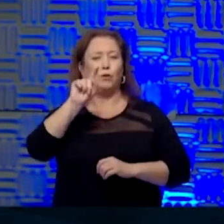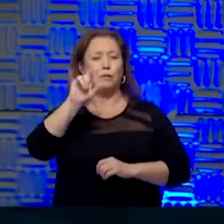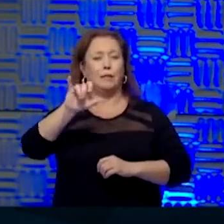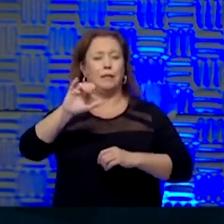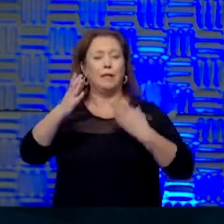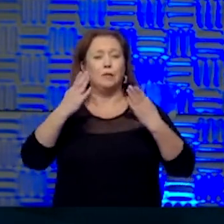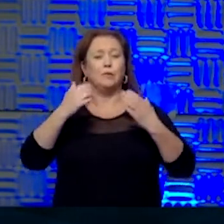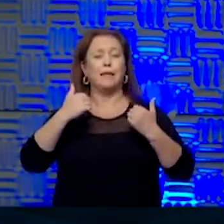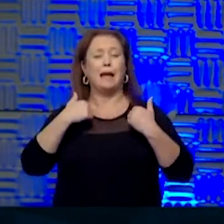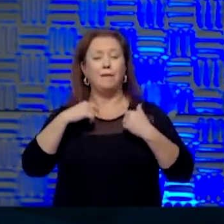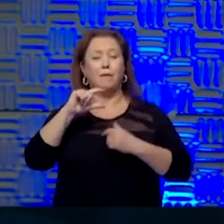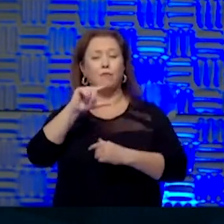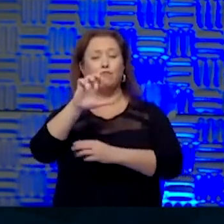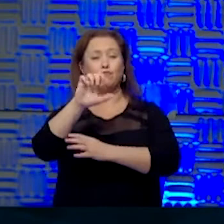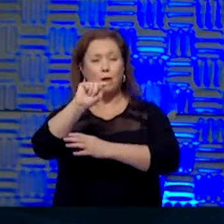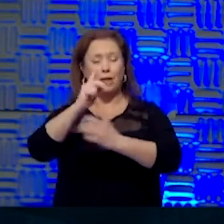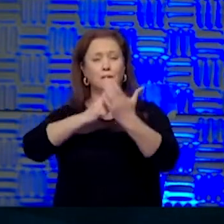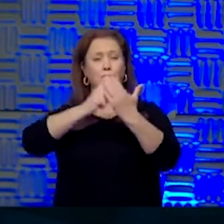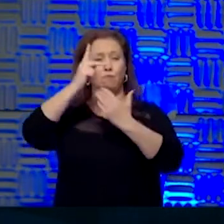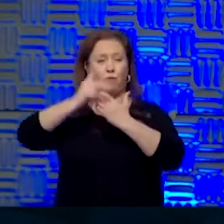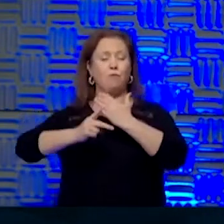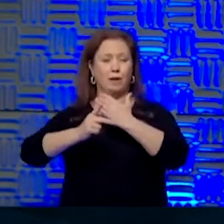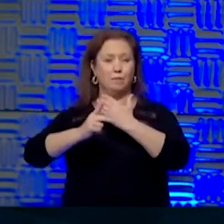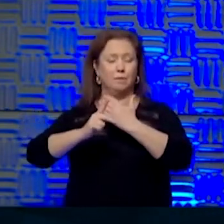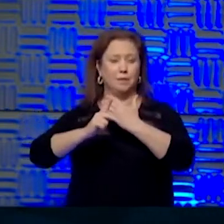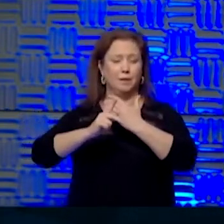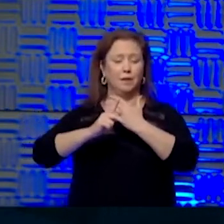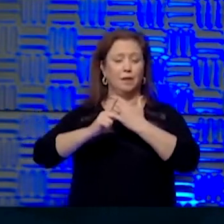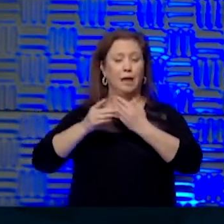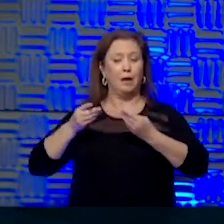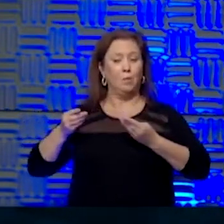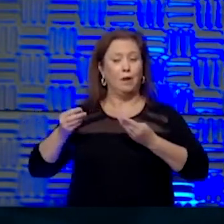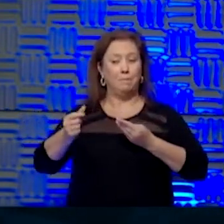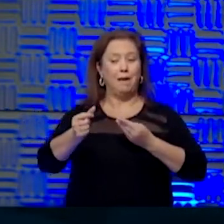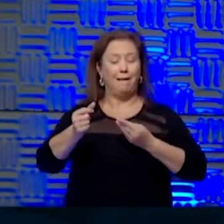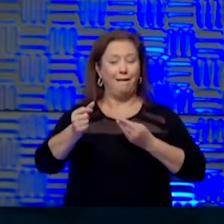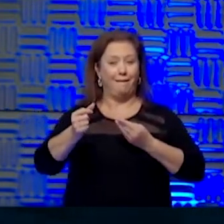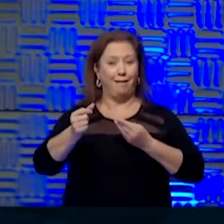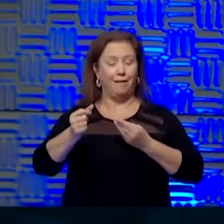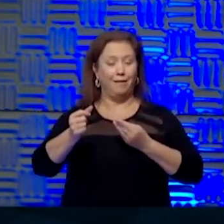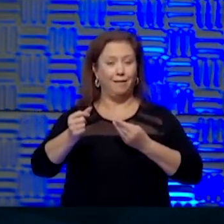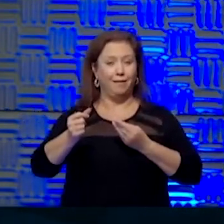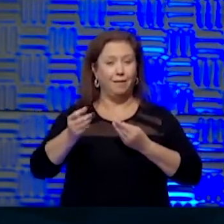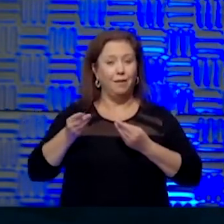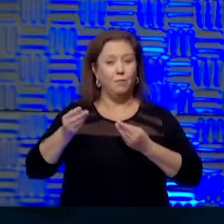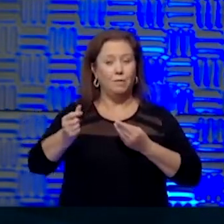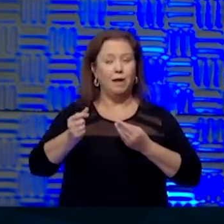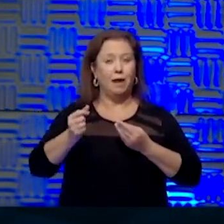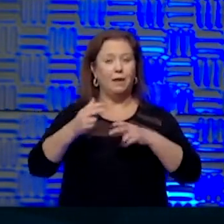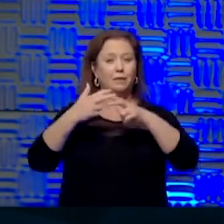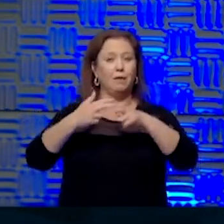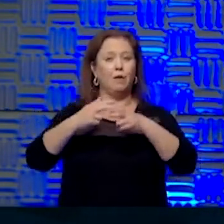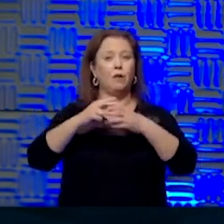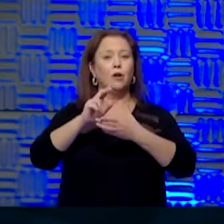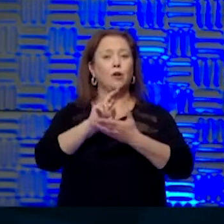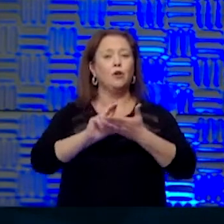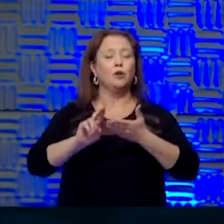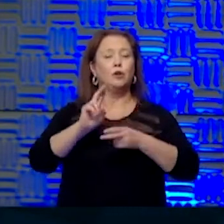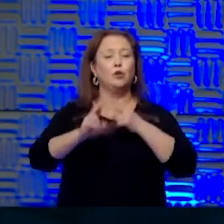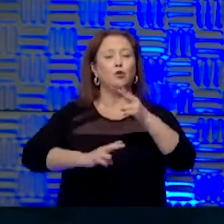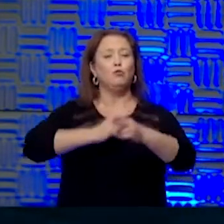grant programs, and we all pay for this in part through something called Universal Service